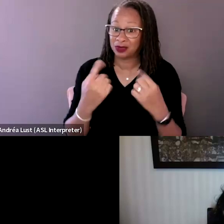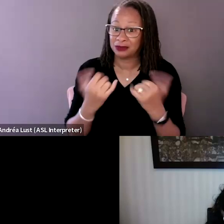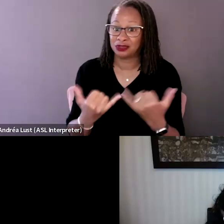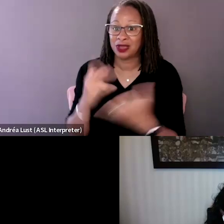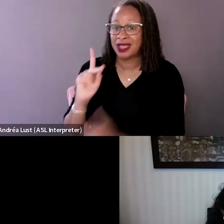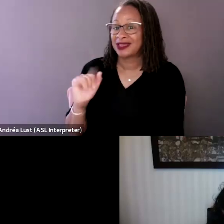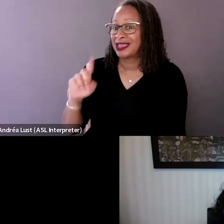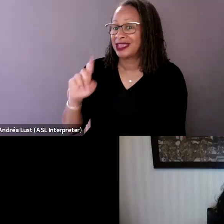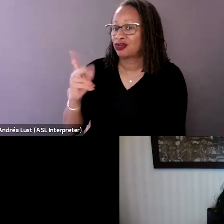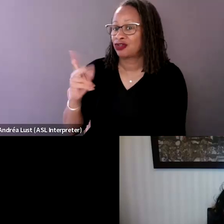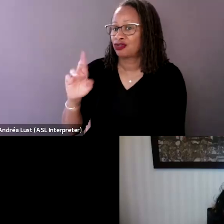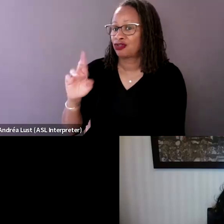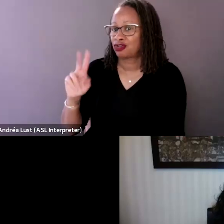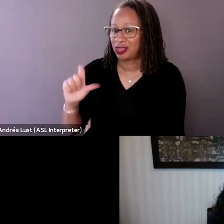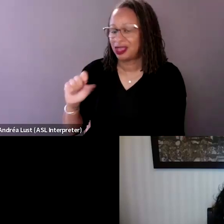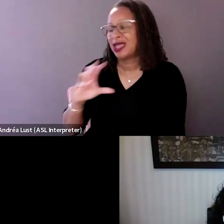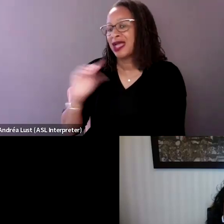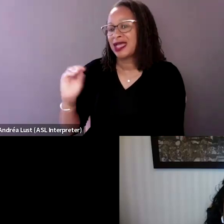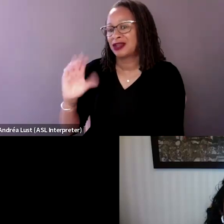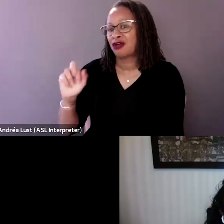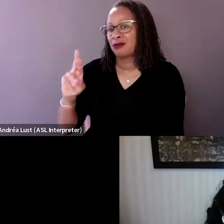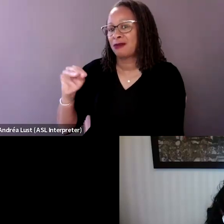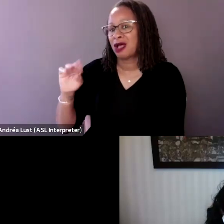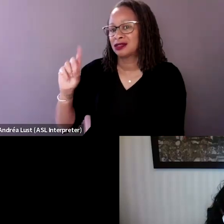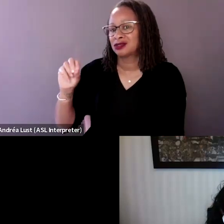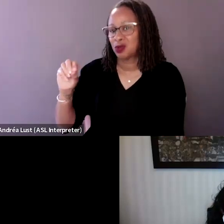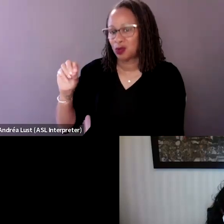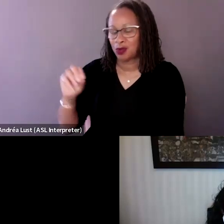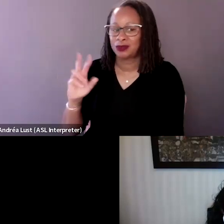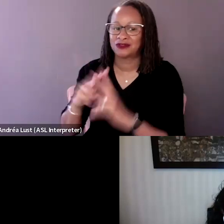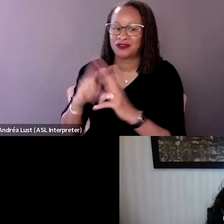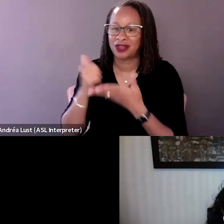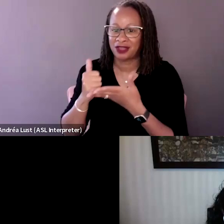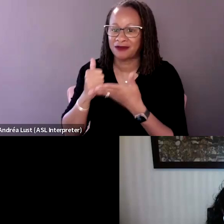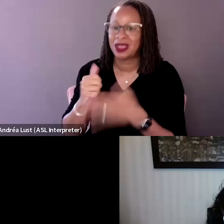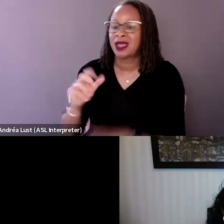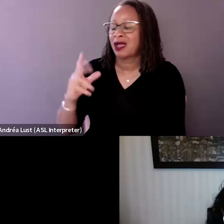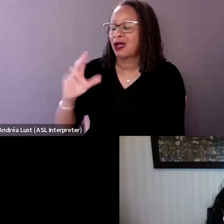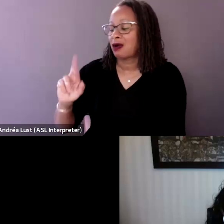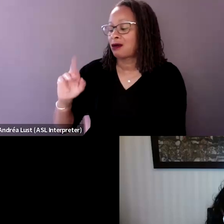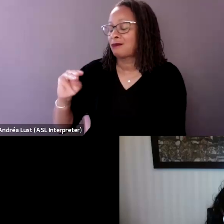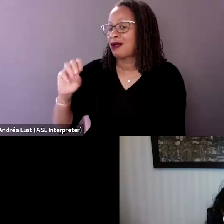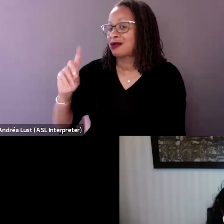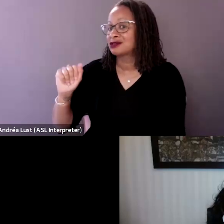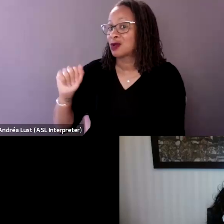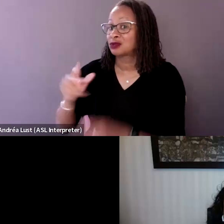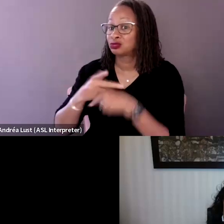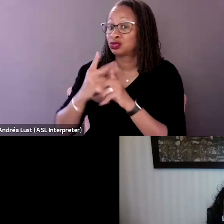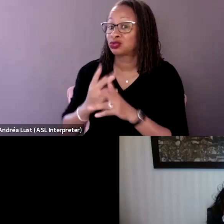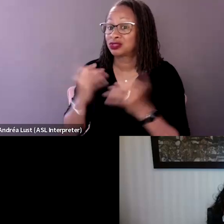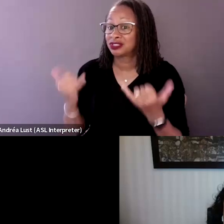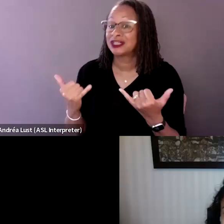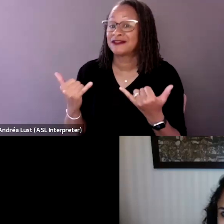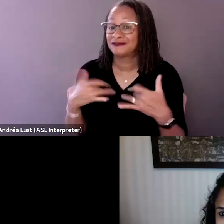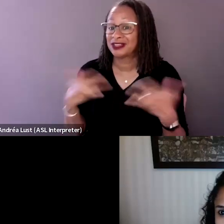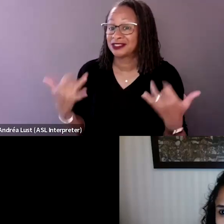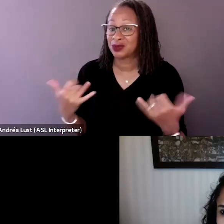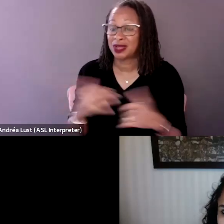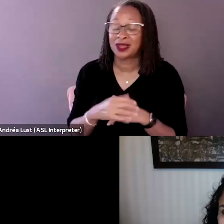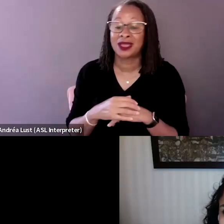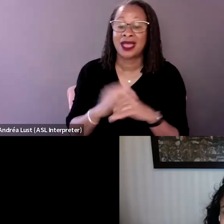and Armando Zamudio were also super helpful. Armando is producing the event today. And our access providers, I'd